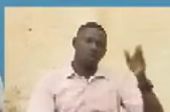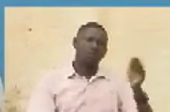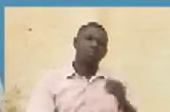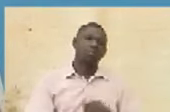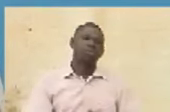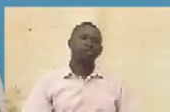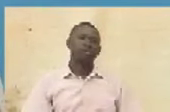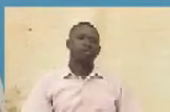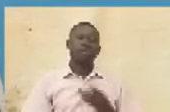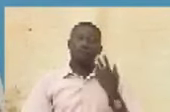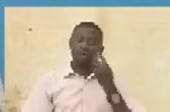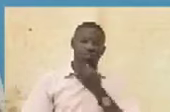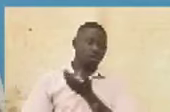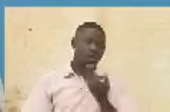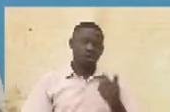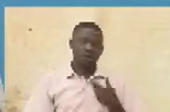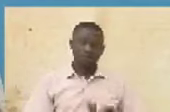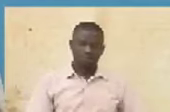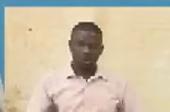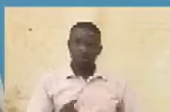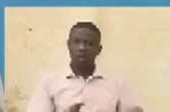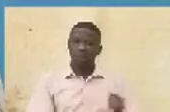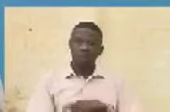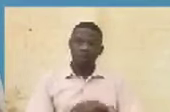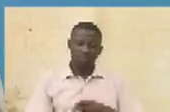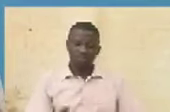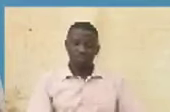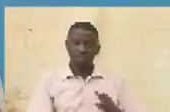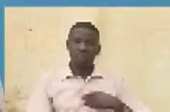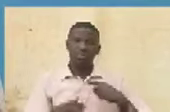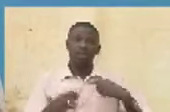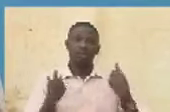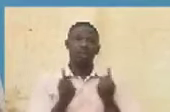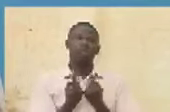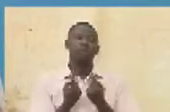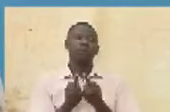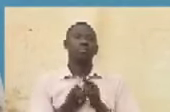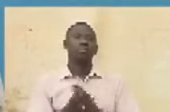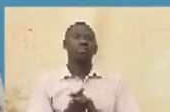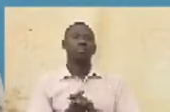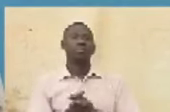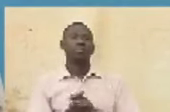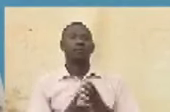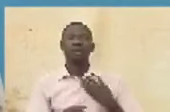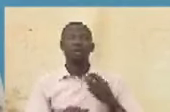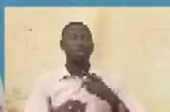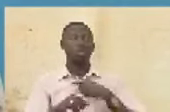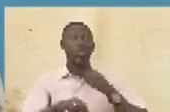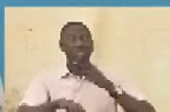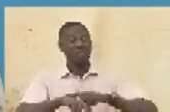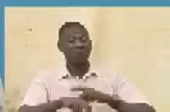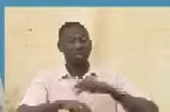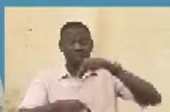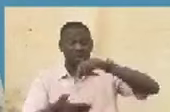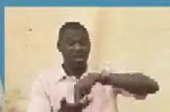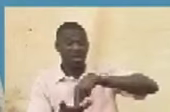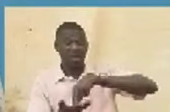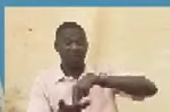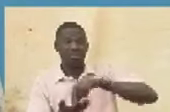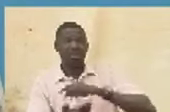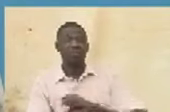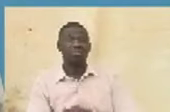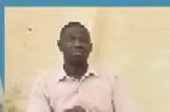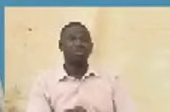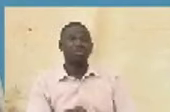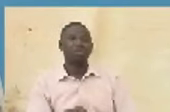te la fangulta if you come and wear your clothes ibelo la teran ko to nyami doron the moment you stand under the veranda akamnda ko